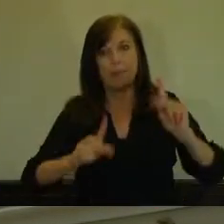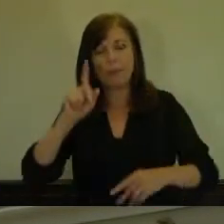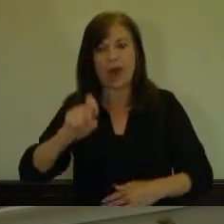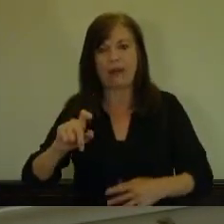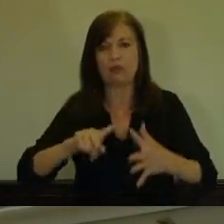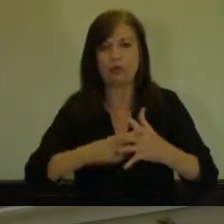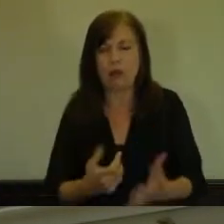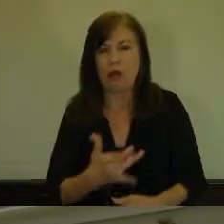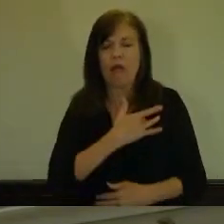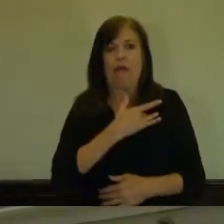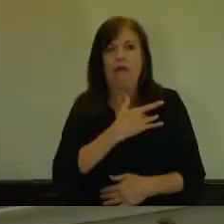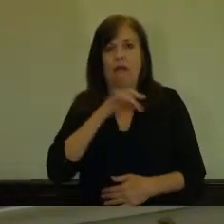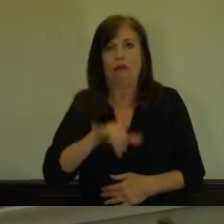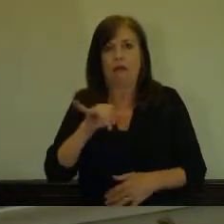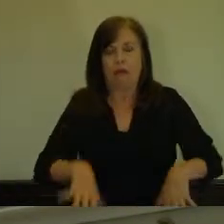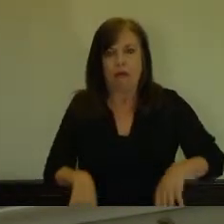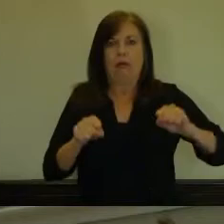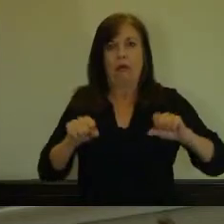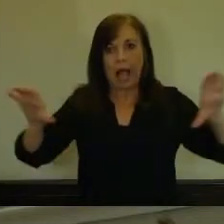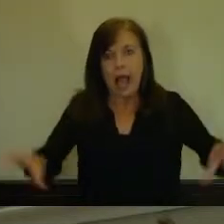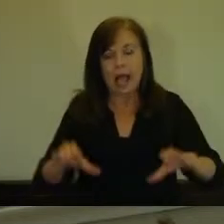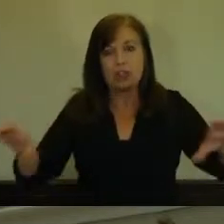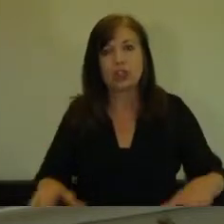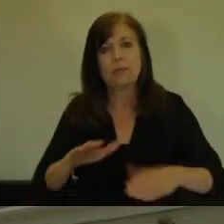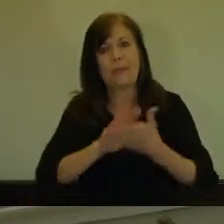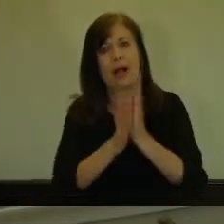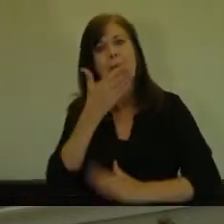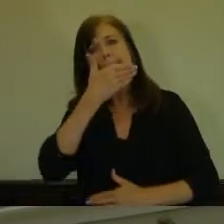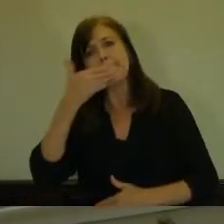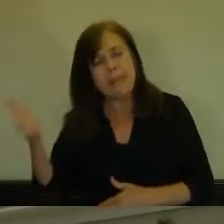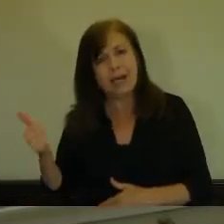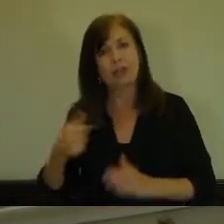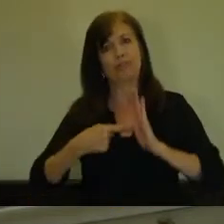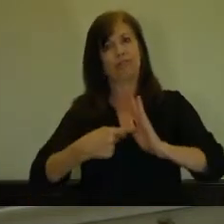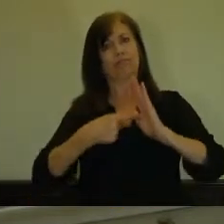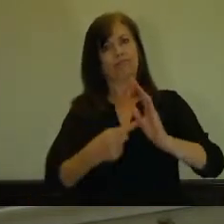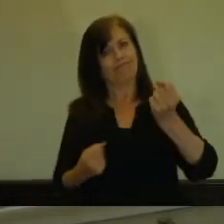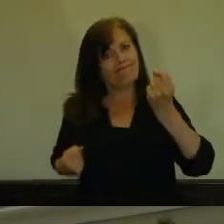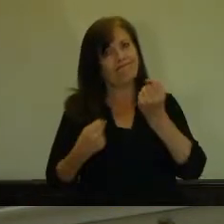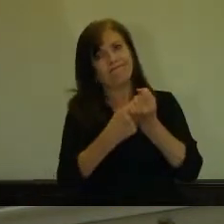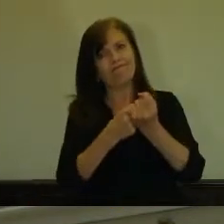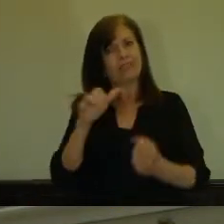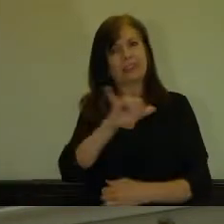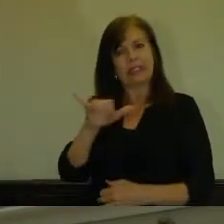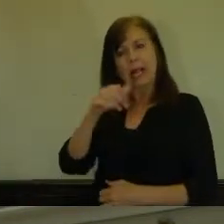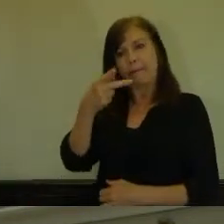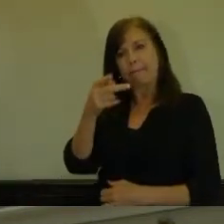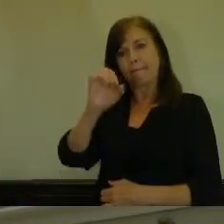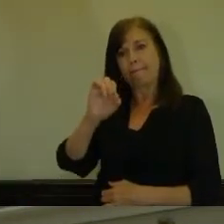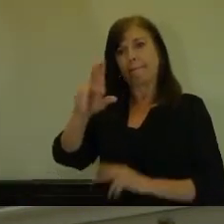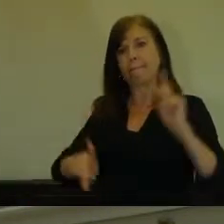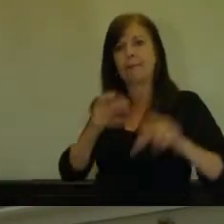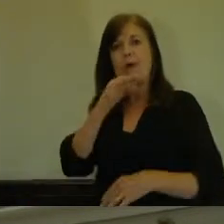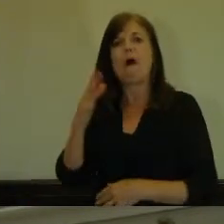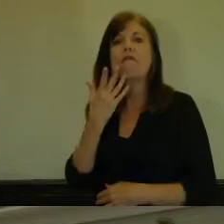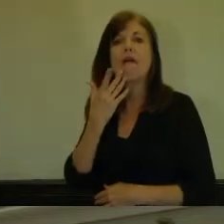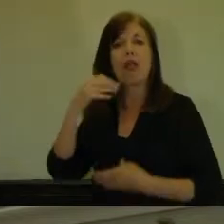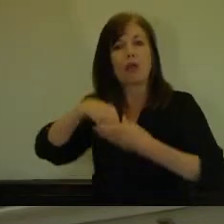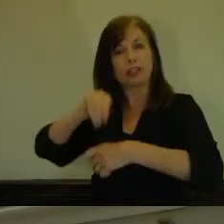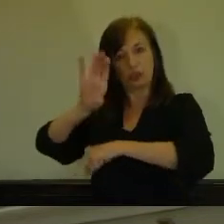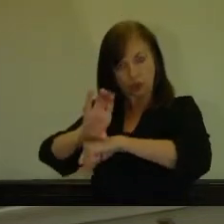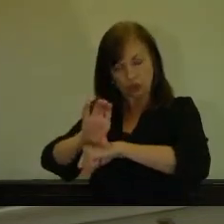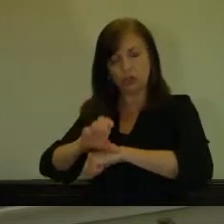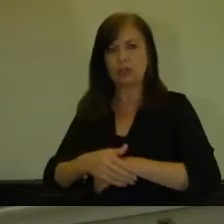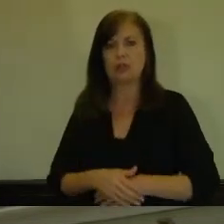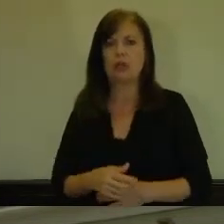feeling it and doing something to become better ambassadors, Reverend Myra, like the people of color in our church. And